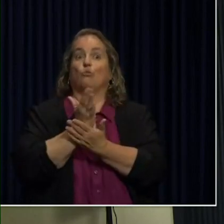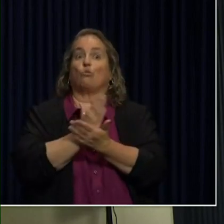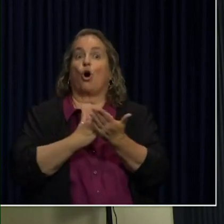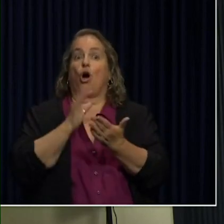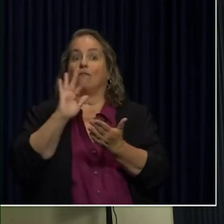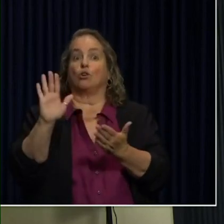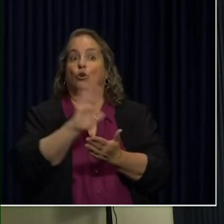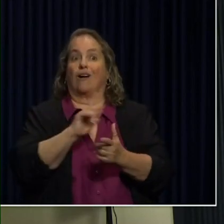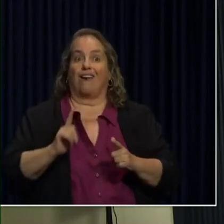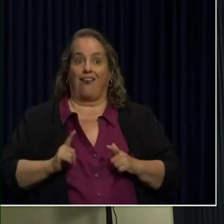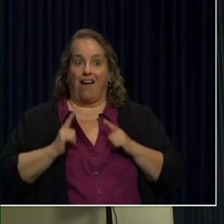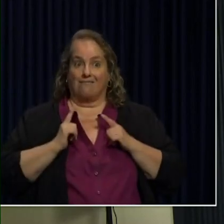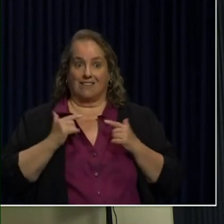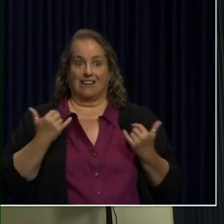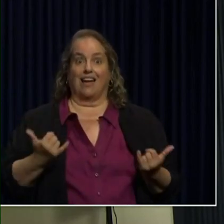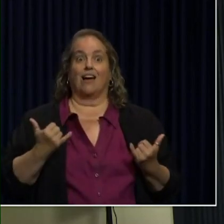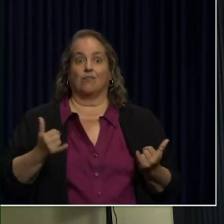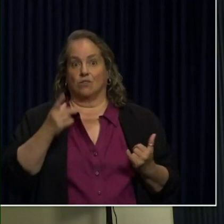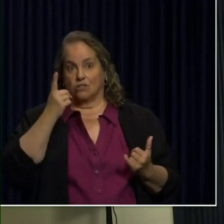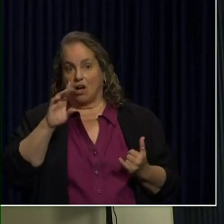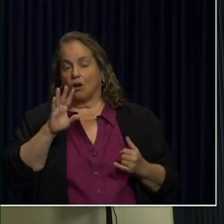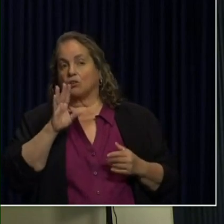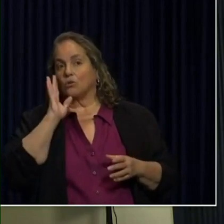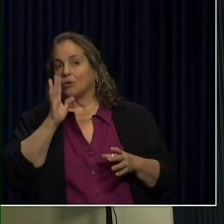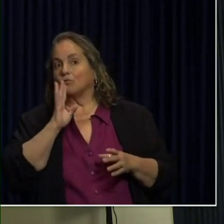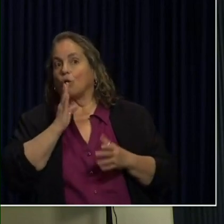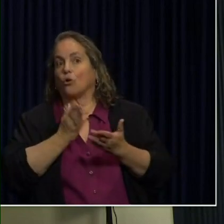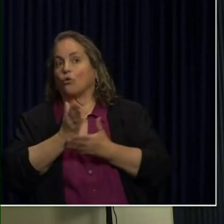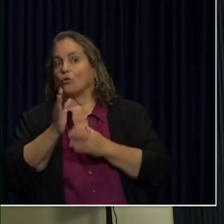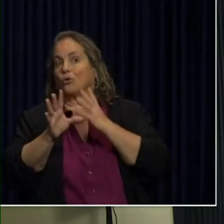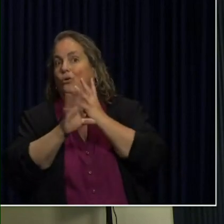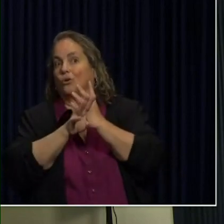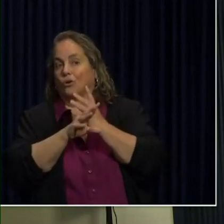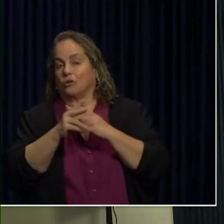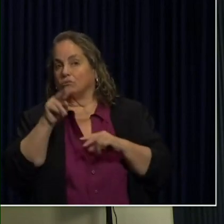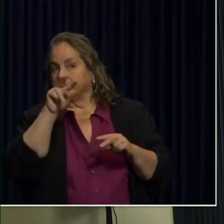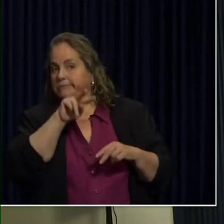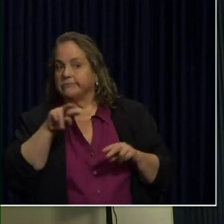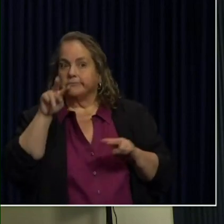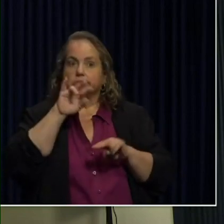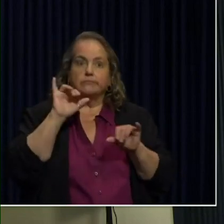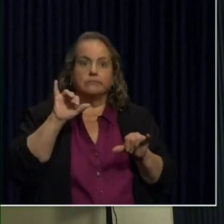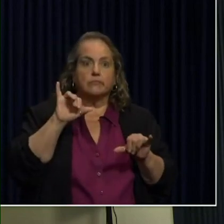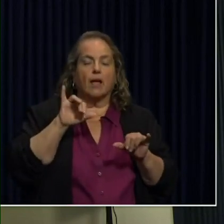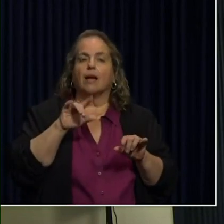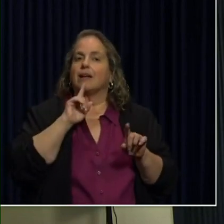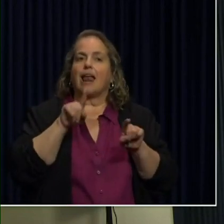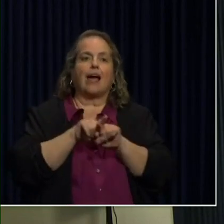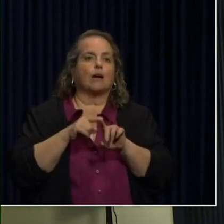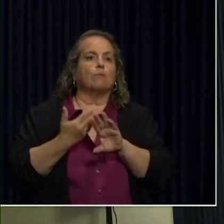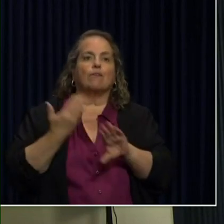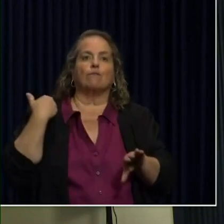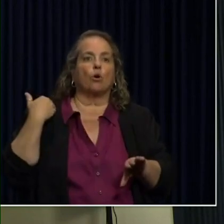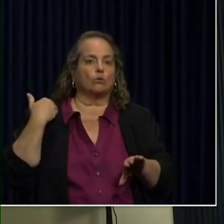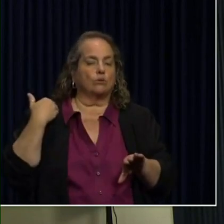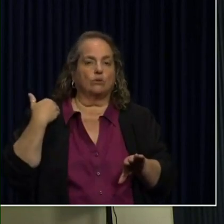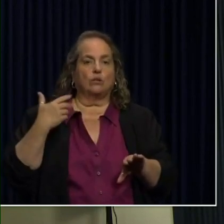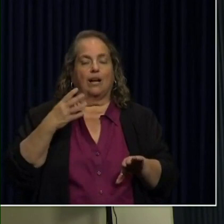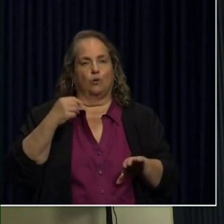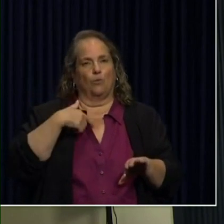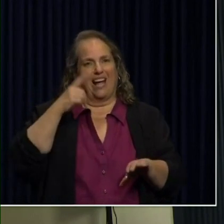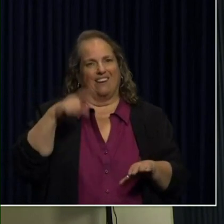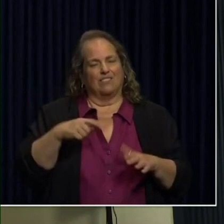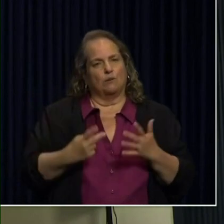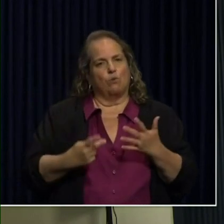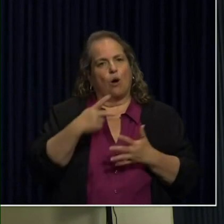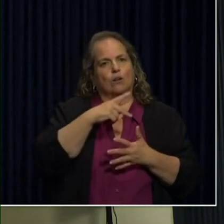before, and not everything is going to resume like it first did. We're going to have to prioritize the backlog of patients who have